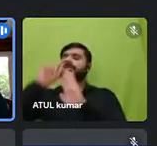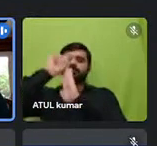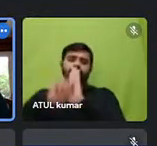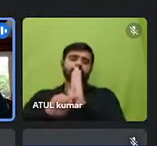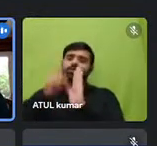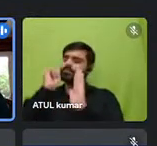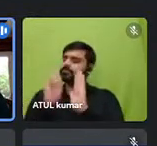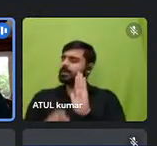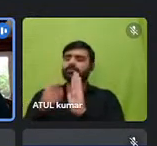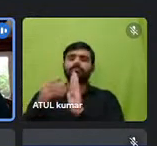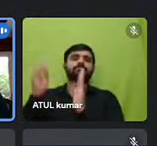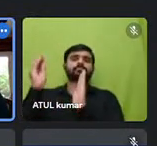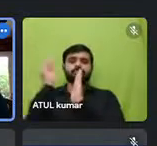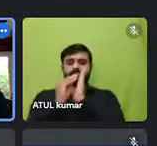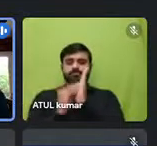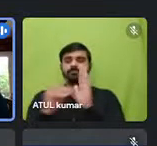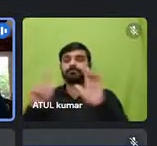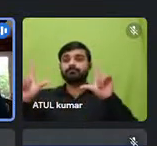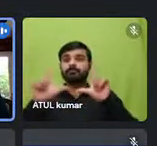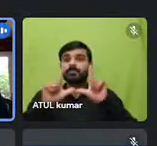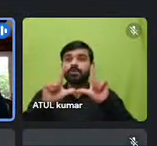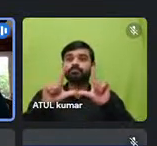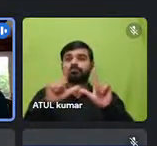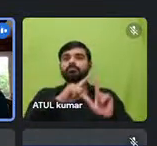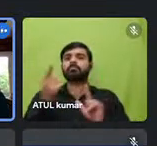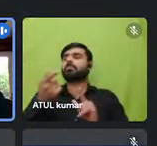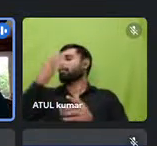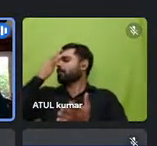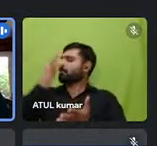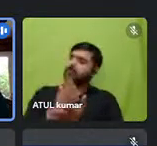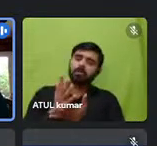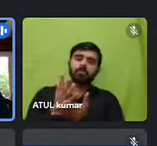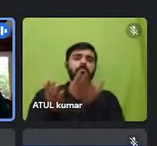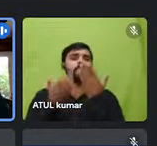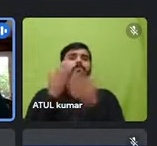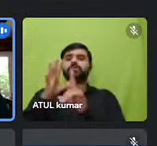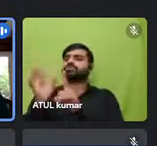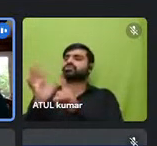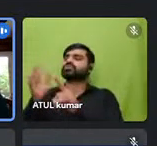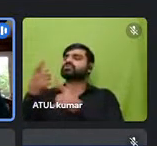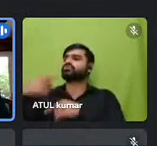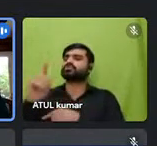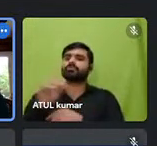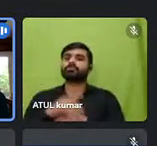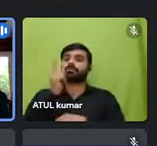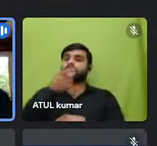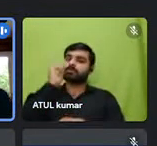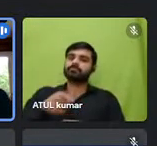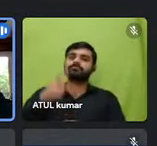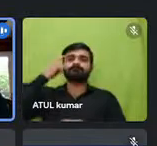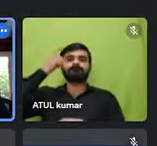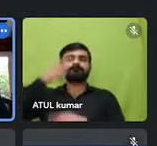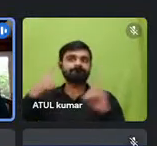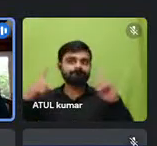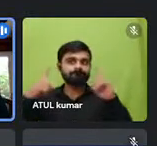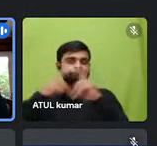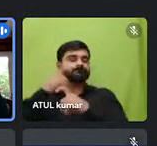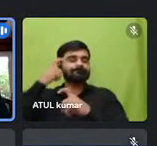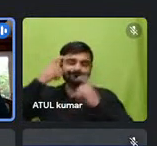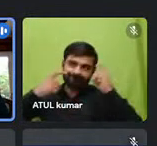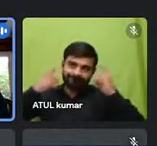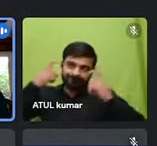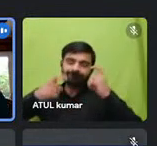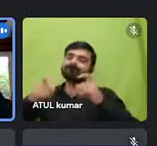be based on evidence, not just belief that what you're doing is the right thing. You have to think critically